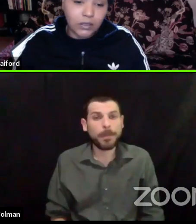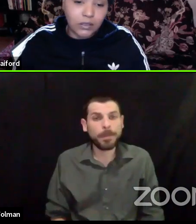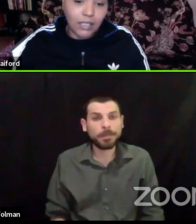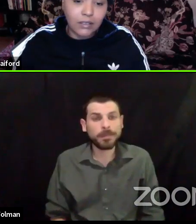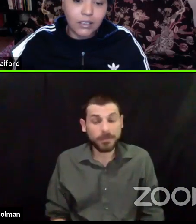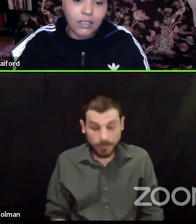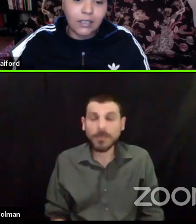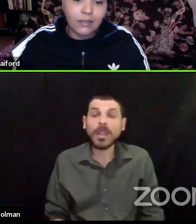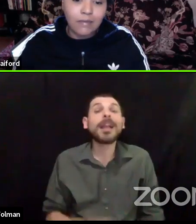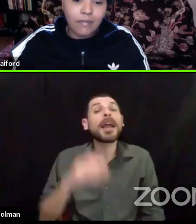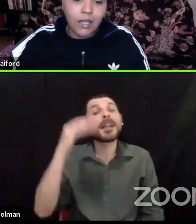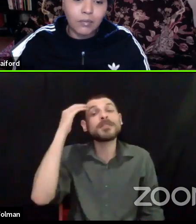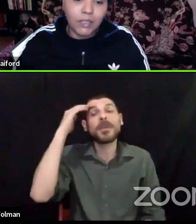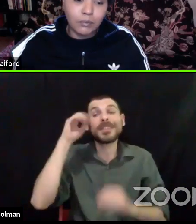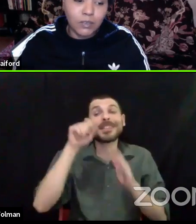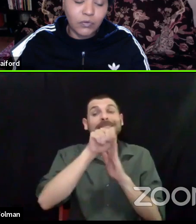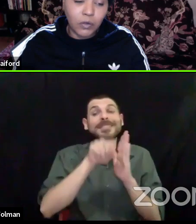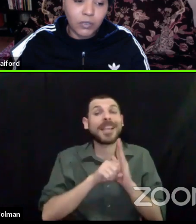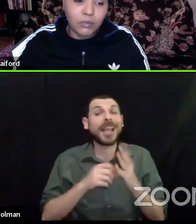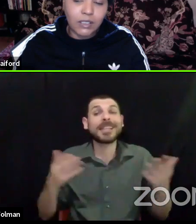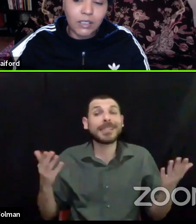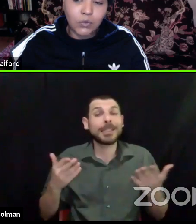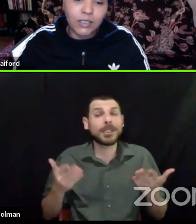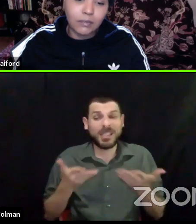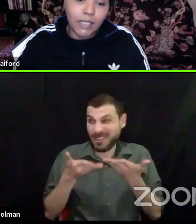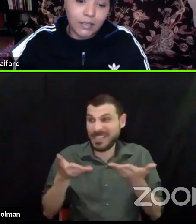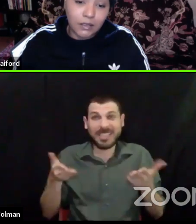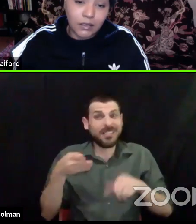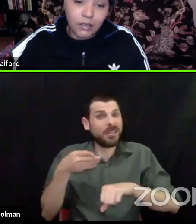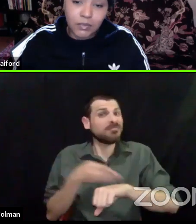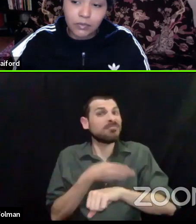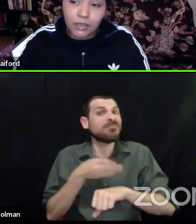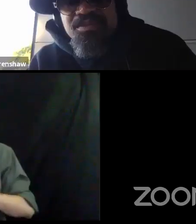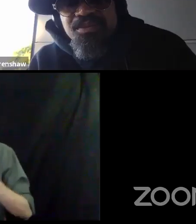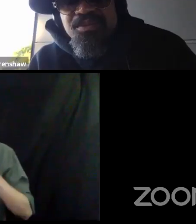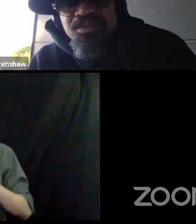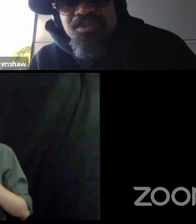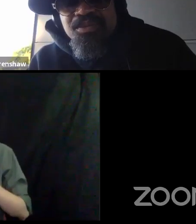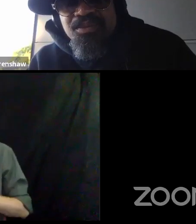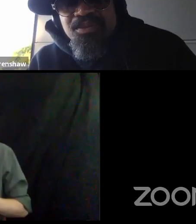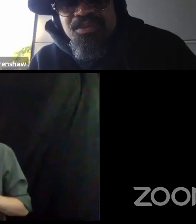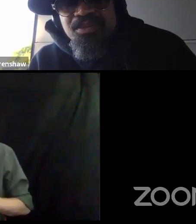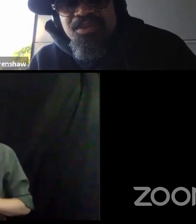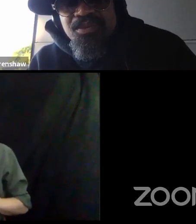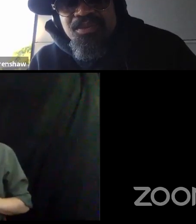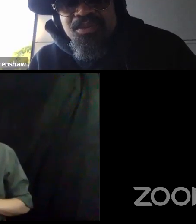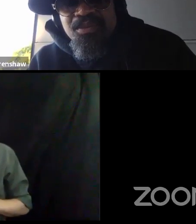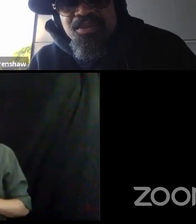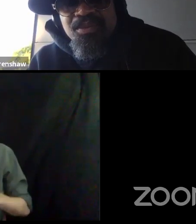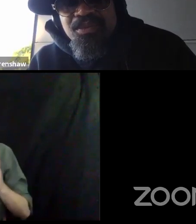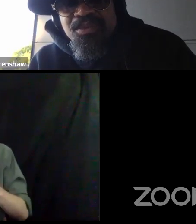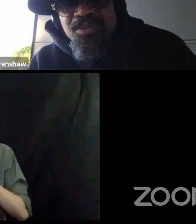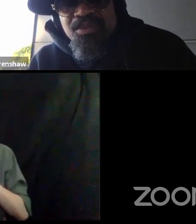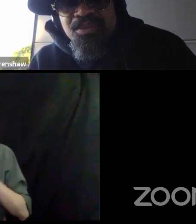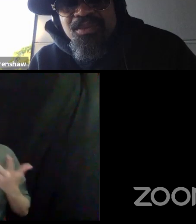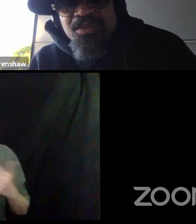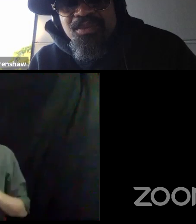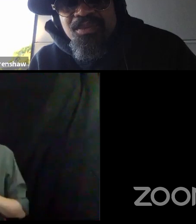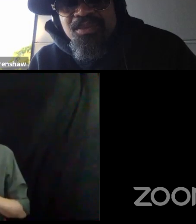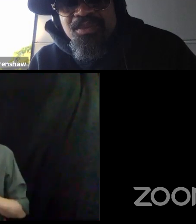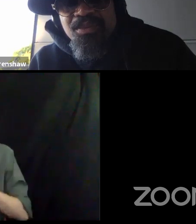forward throughout the state are being moved forward because we demanded those movements. The state legislator looking, you know, at